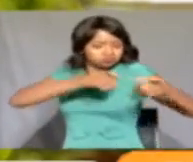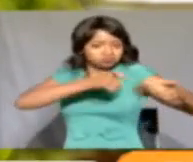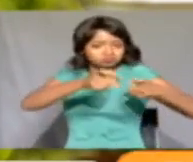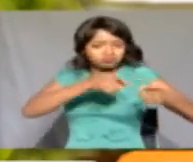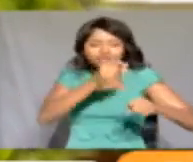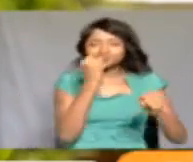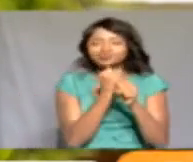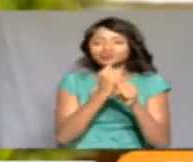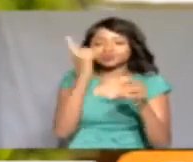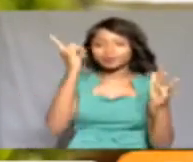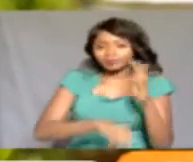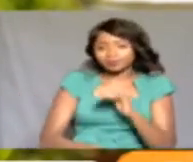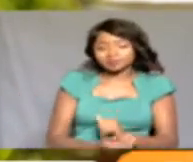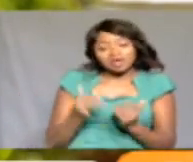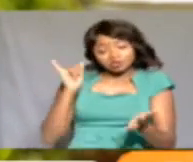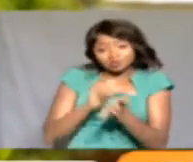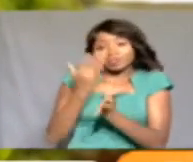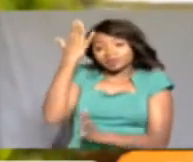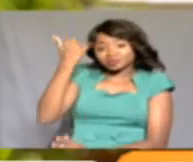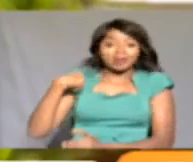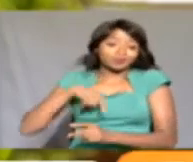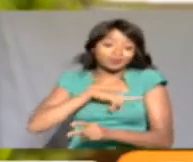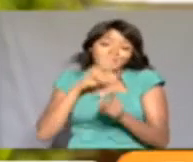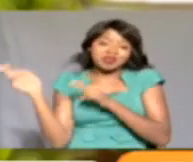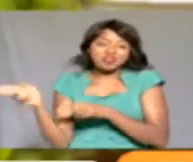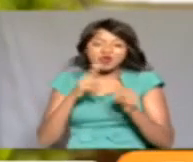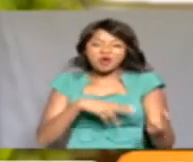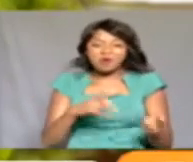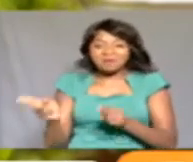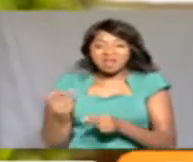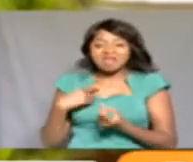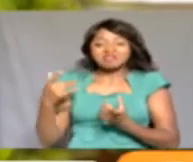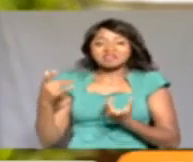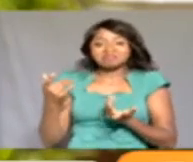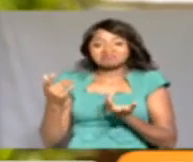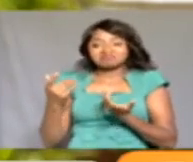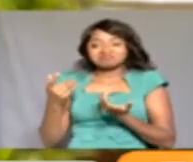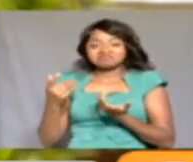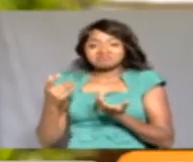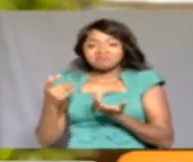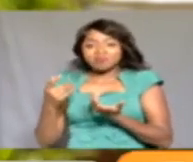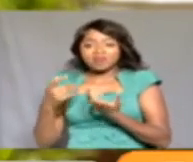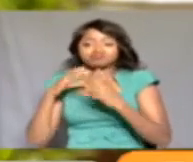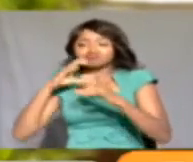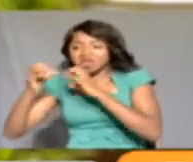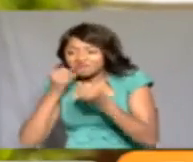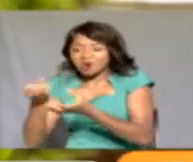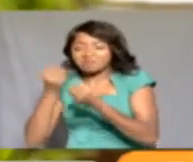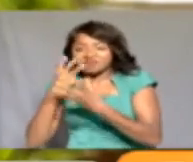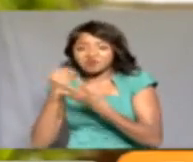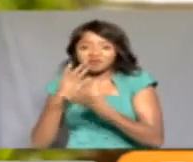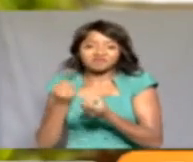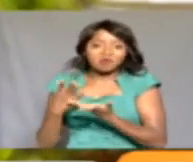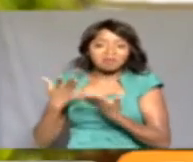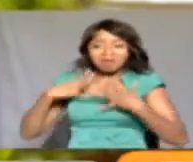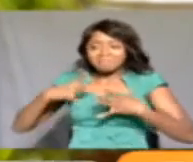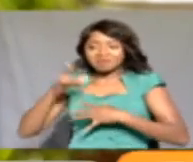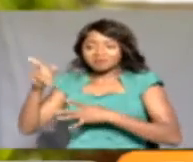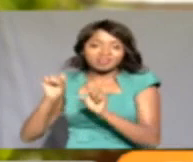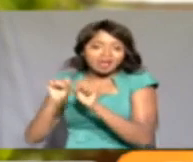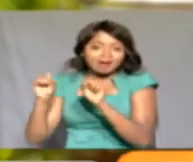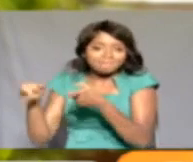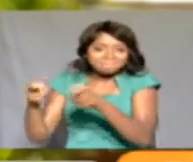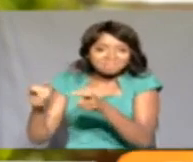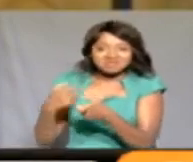are doing. So that is why they normally collude with those bloggers, so that they can write something which is